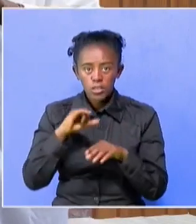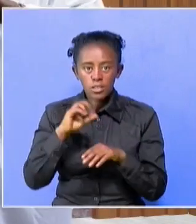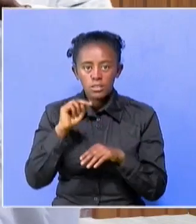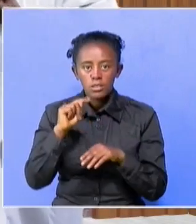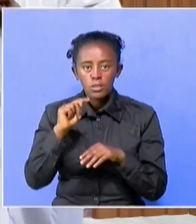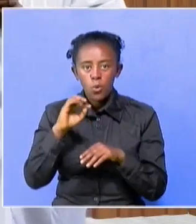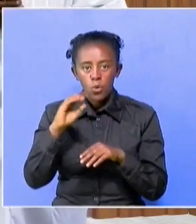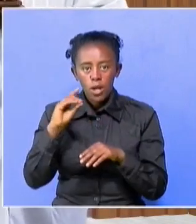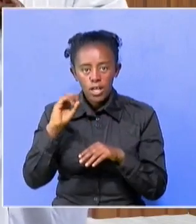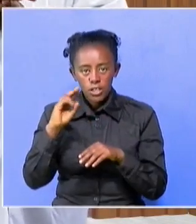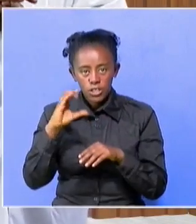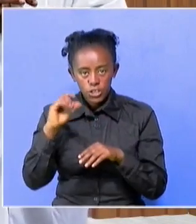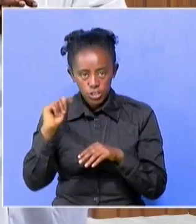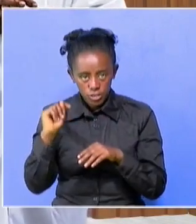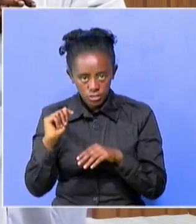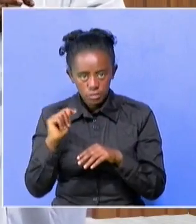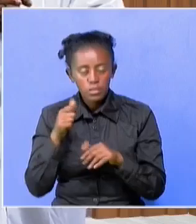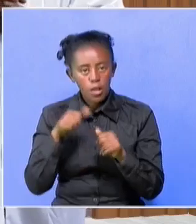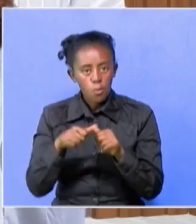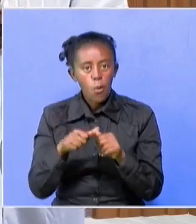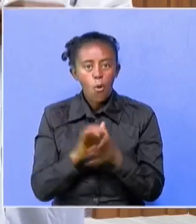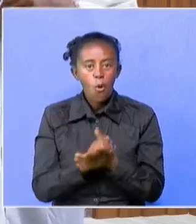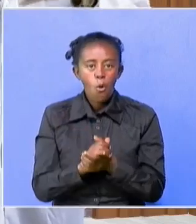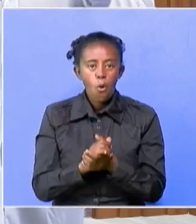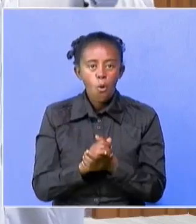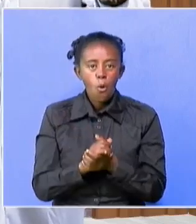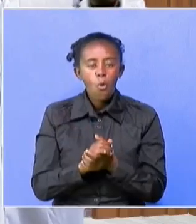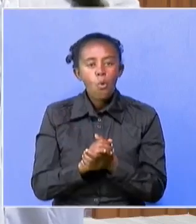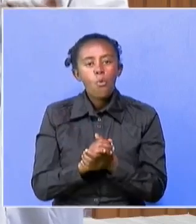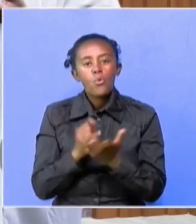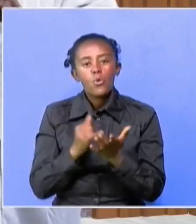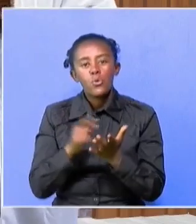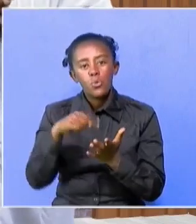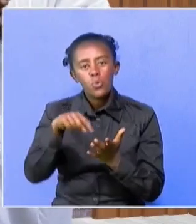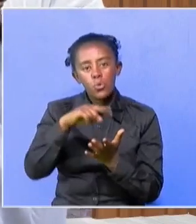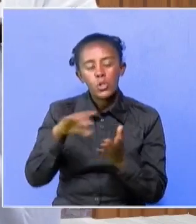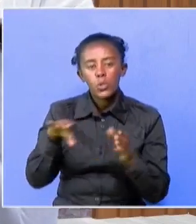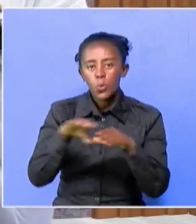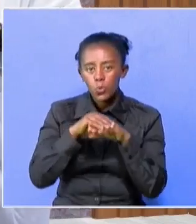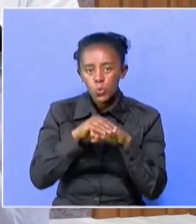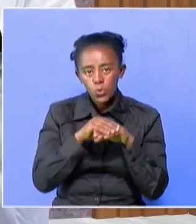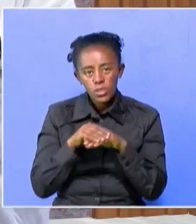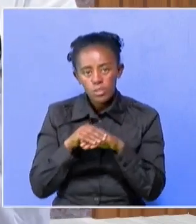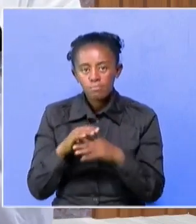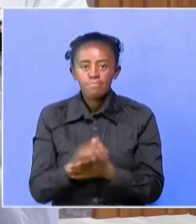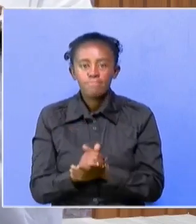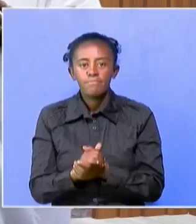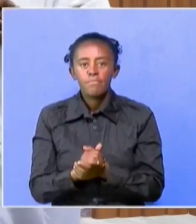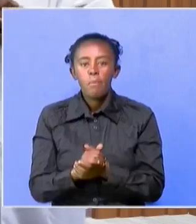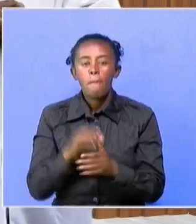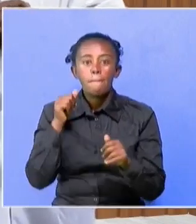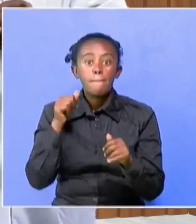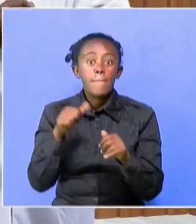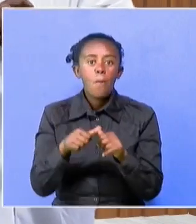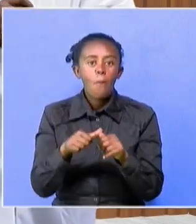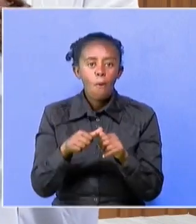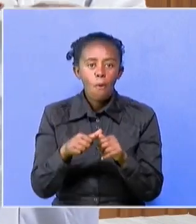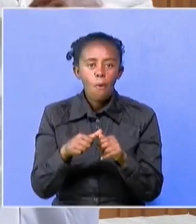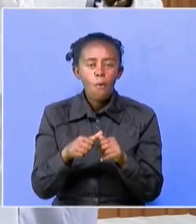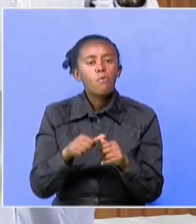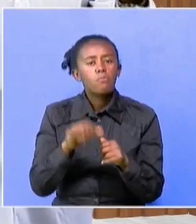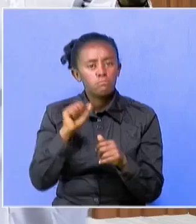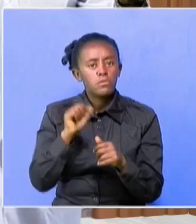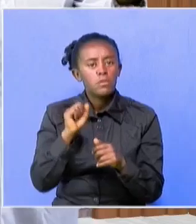of that is a memo. So, in what way do you introduce your memo? You have